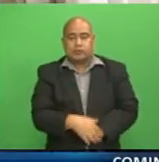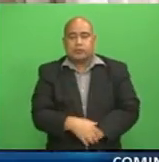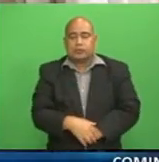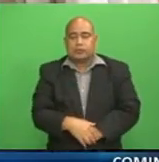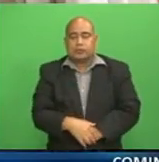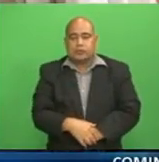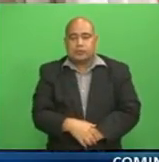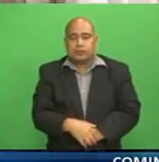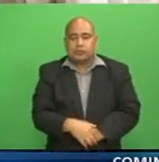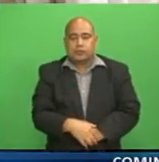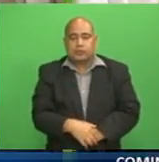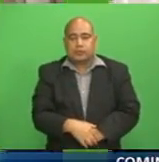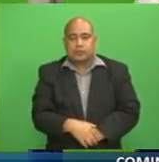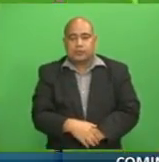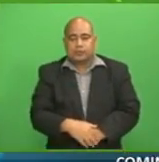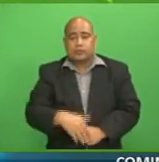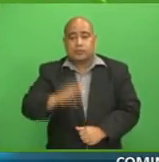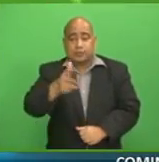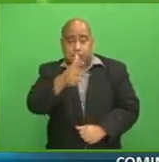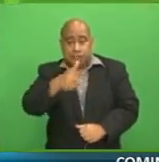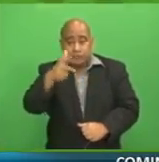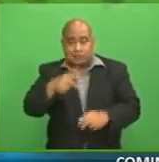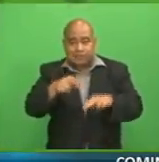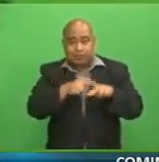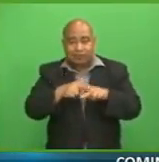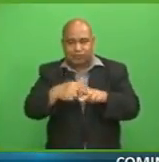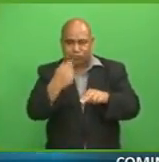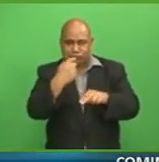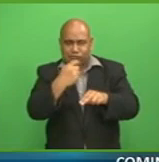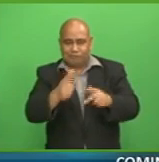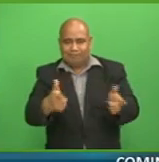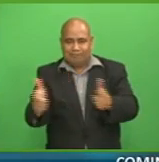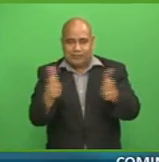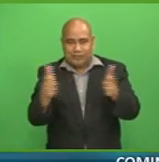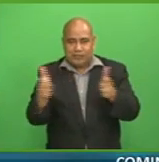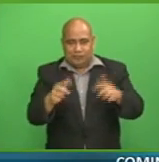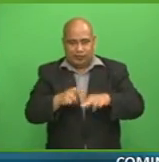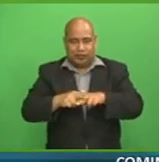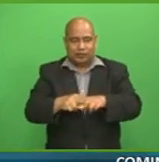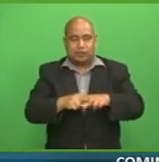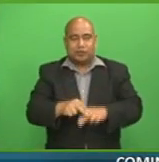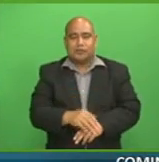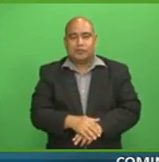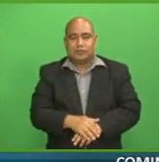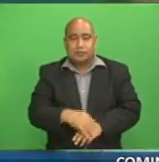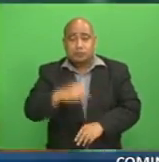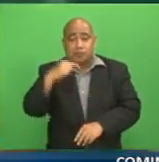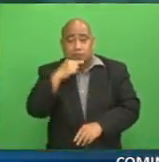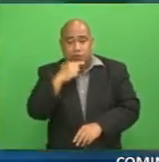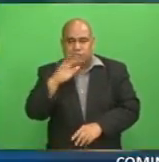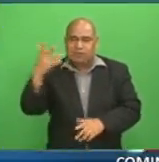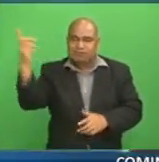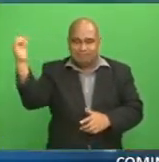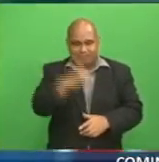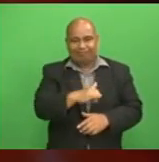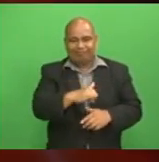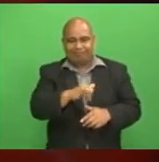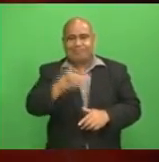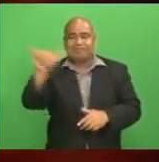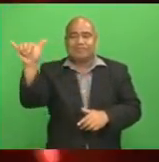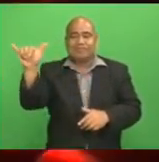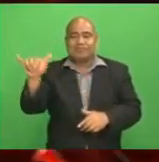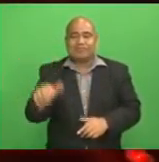to roll on Fiji Sevens film. And Wonder Boy may return to Indian Super League. This and more coming up.